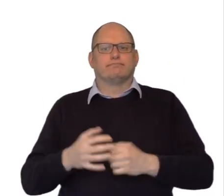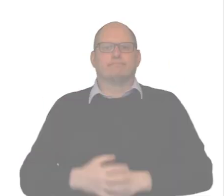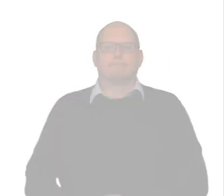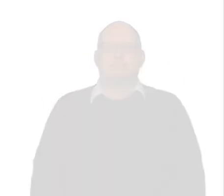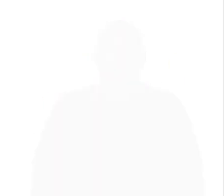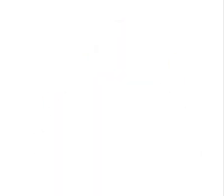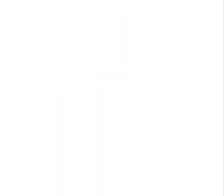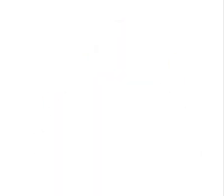the way you go are